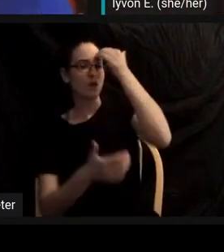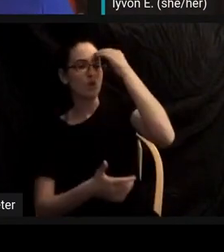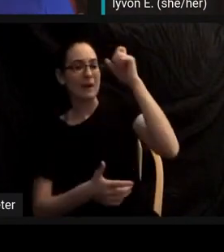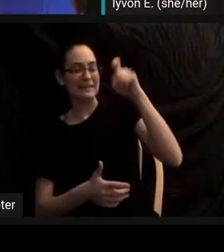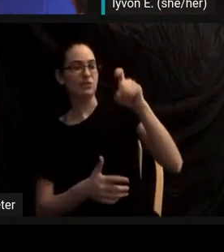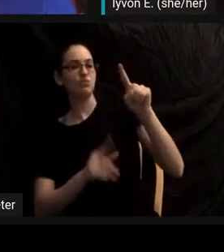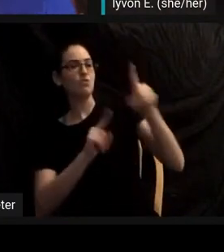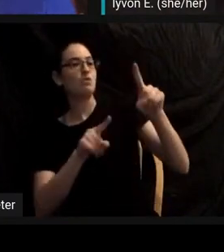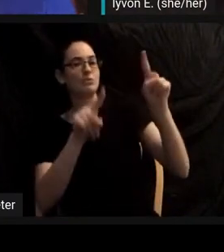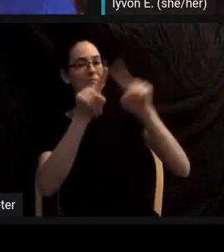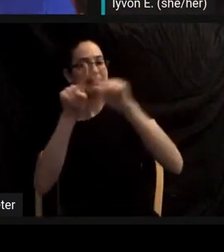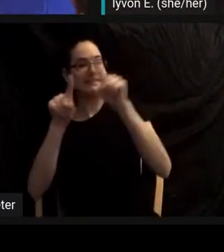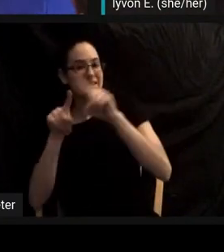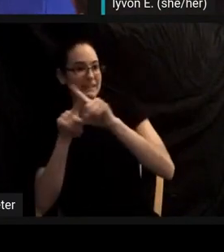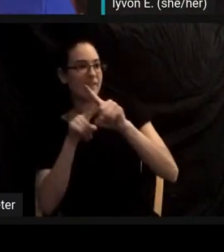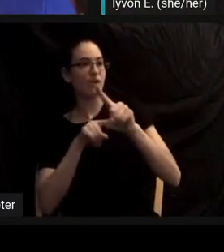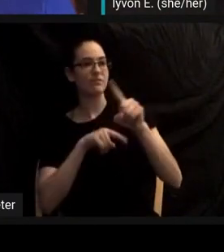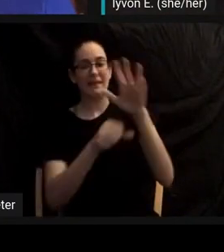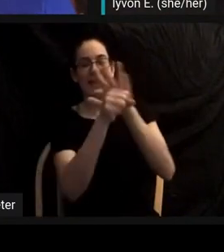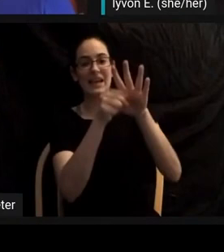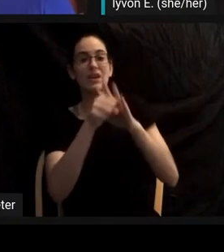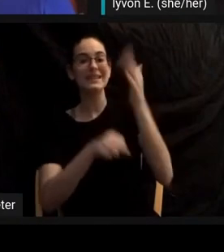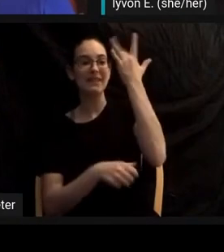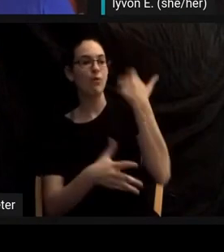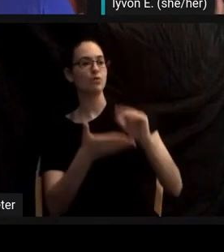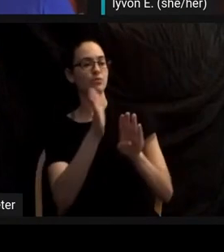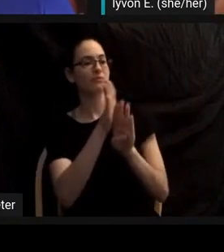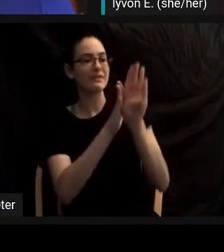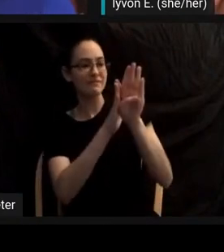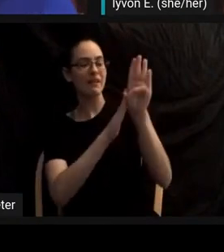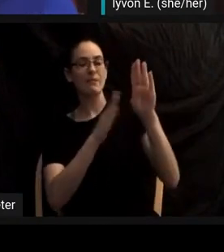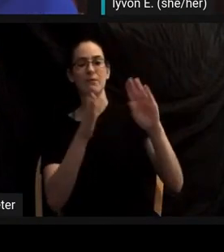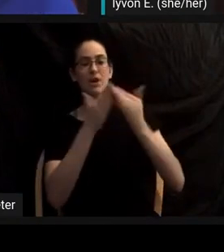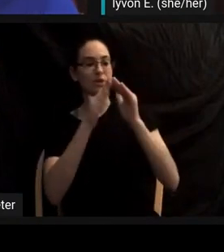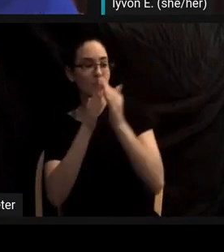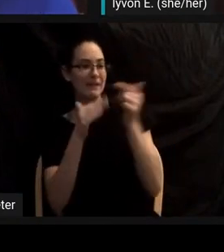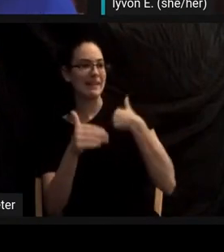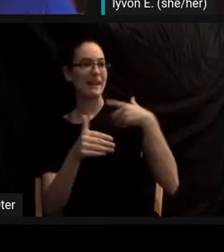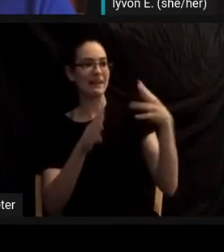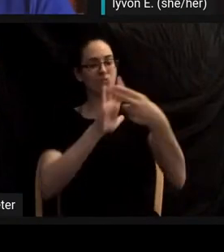to cultivate and create a community that I can call my people.